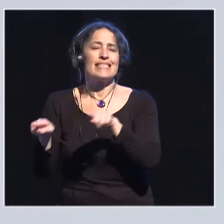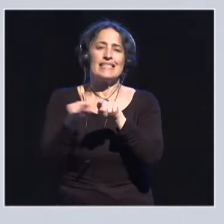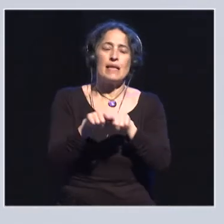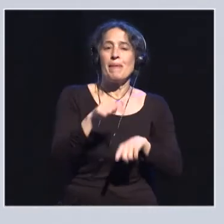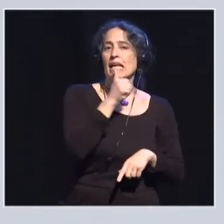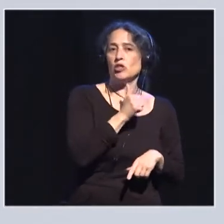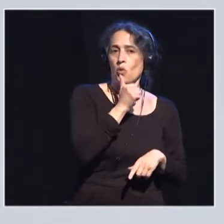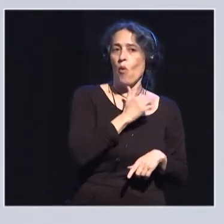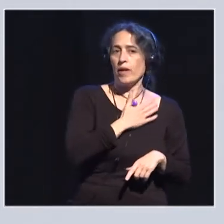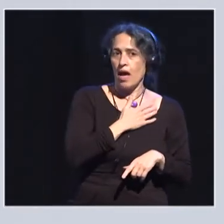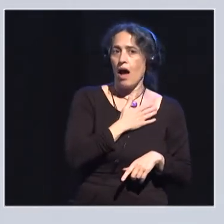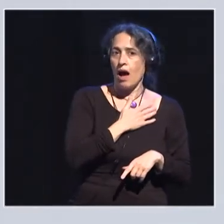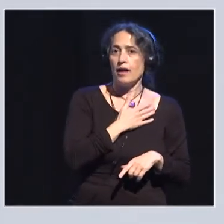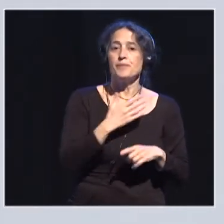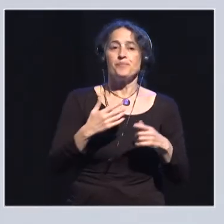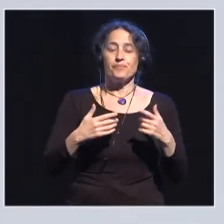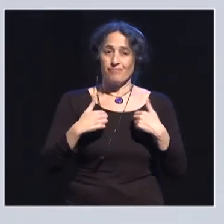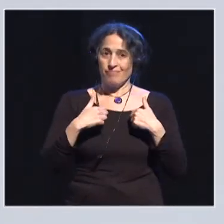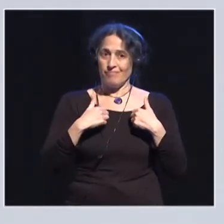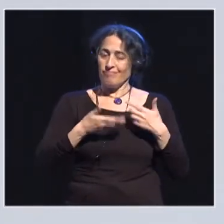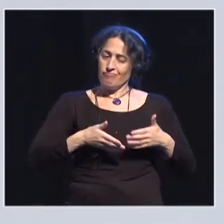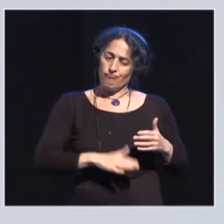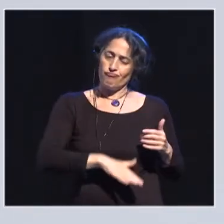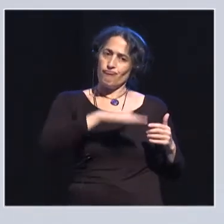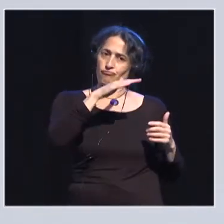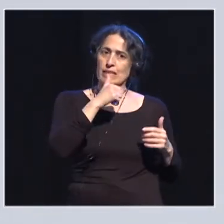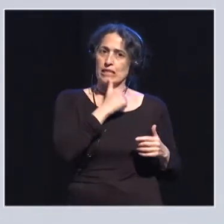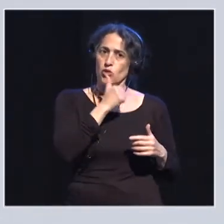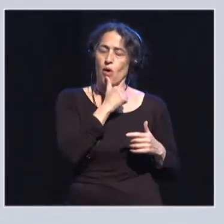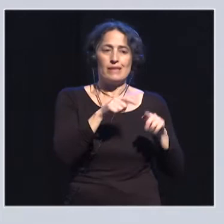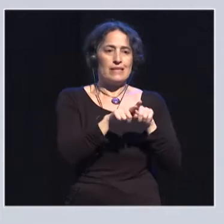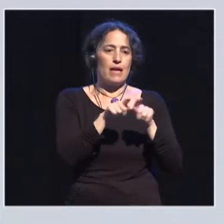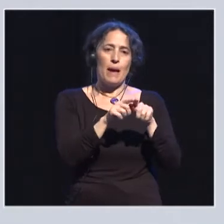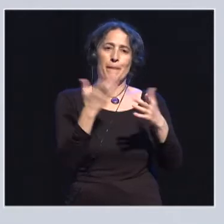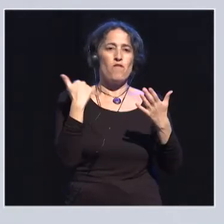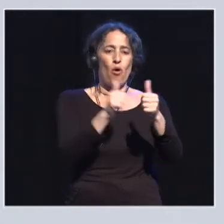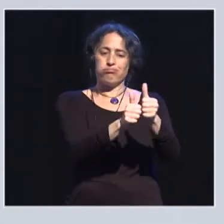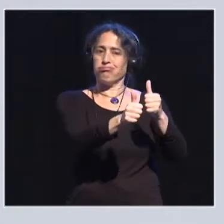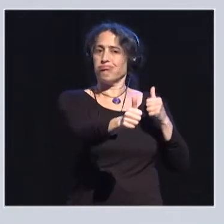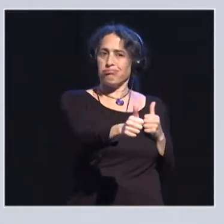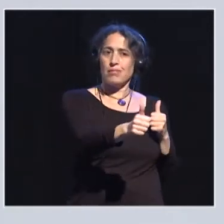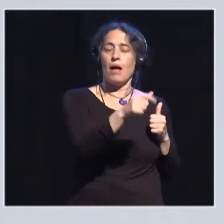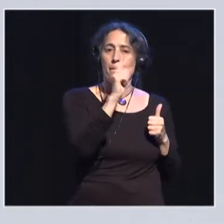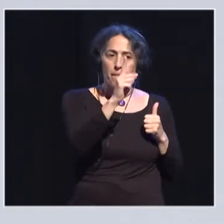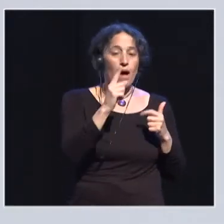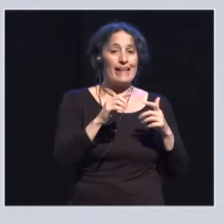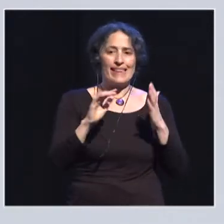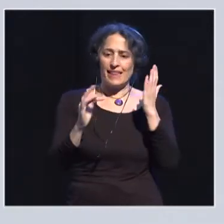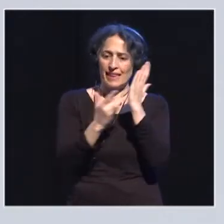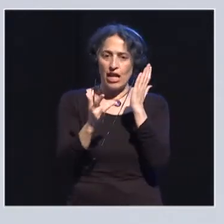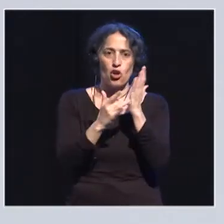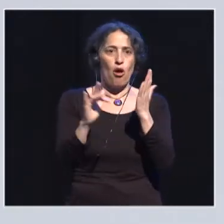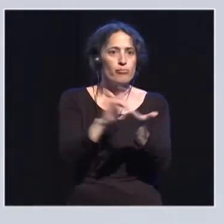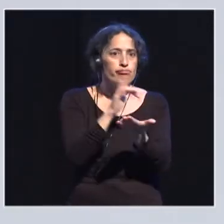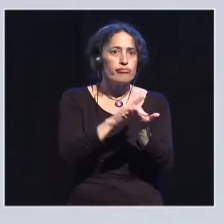over some historical period, also thanks to digital in my country. If